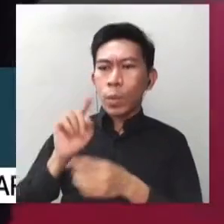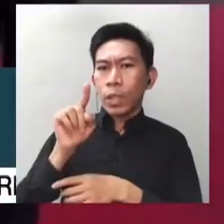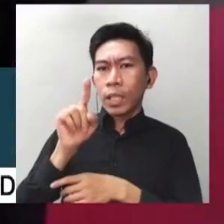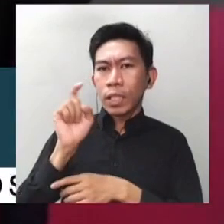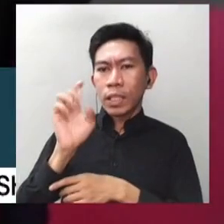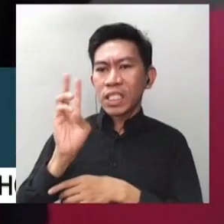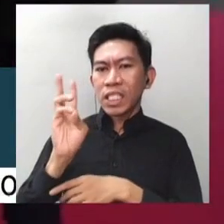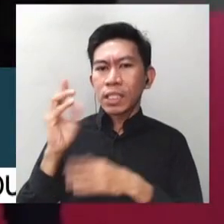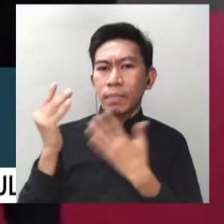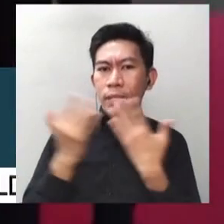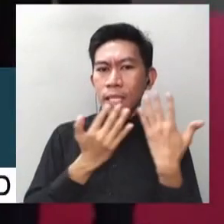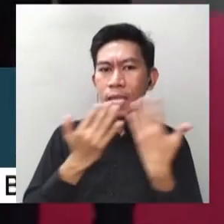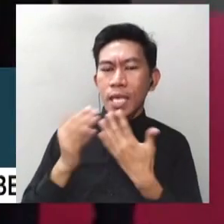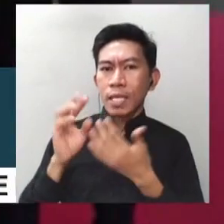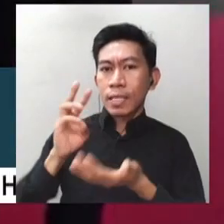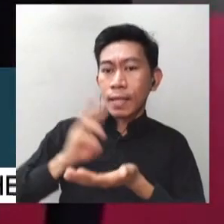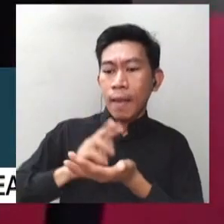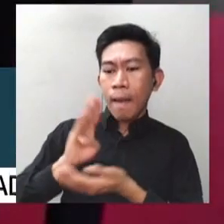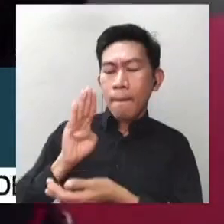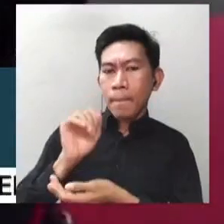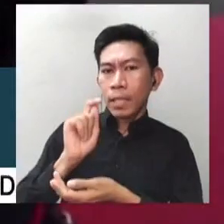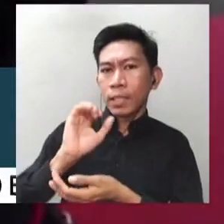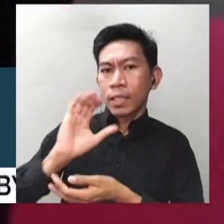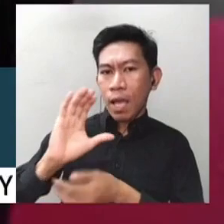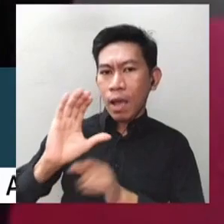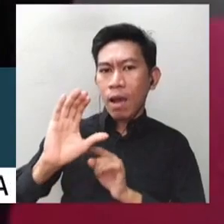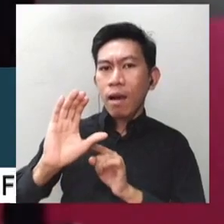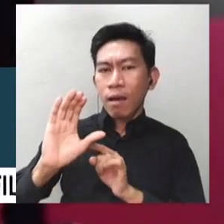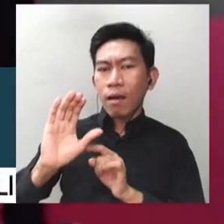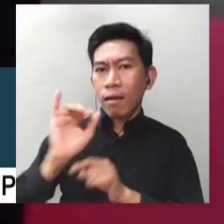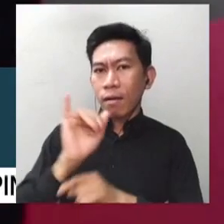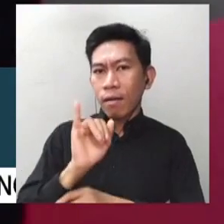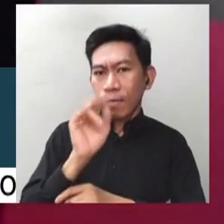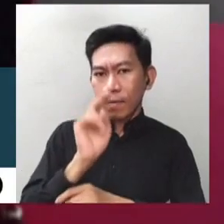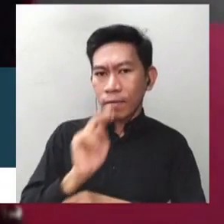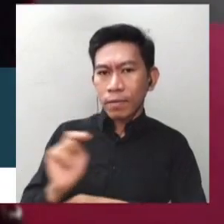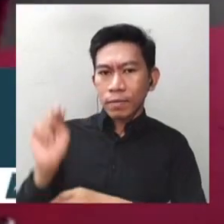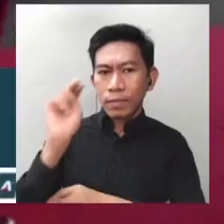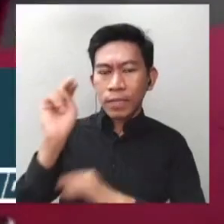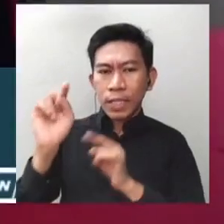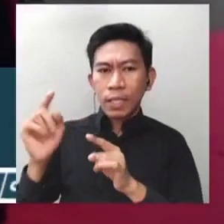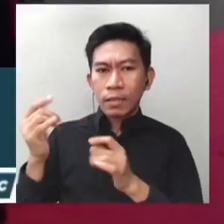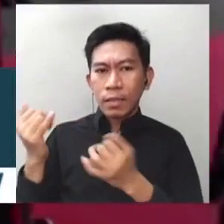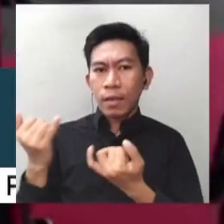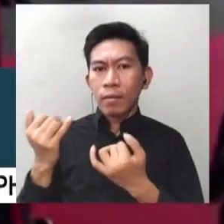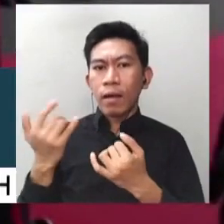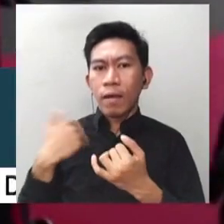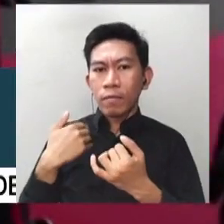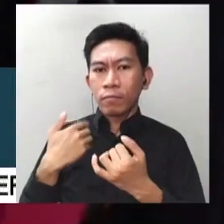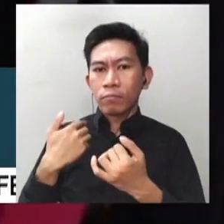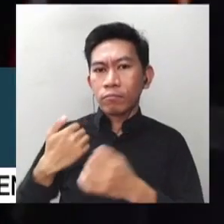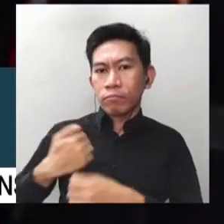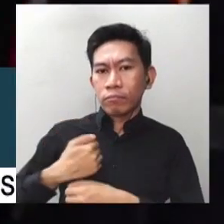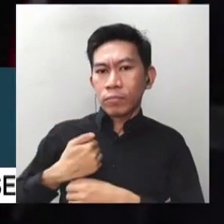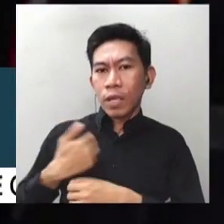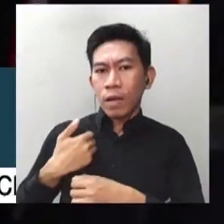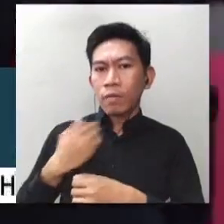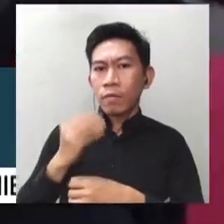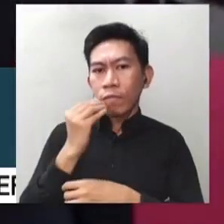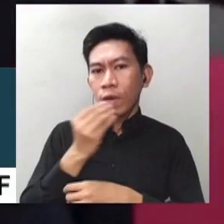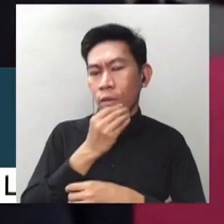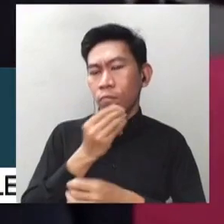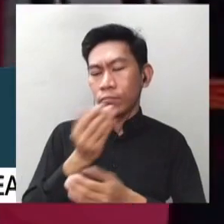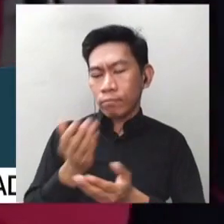Batac, Ilocos Norte, on Monday, September 11. The Philippine leader offered a wreath of flowers at the Marcos Monument in Batac during a